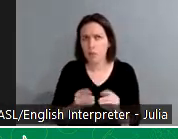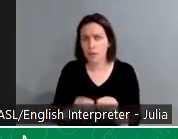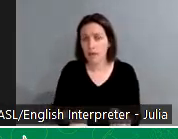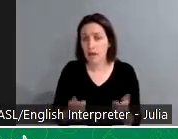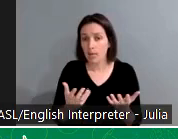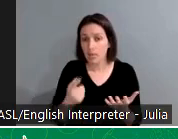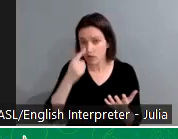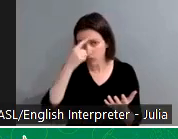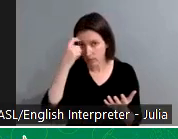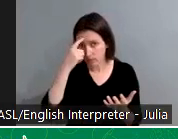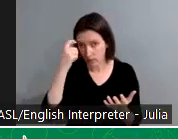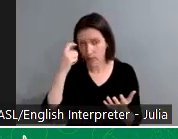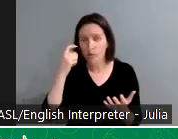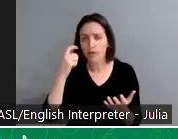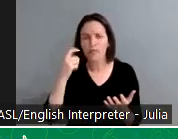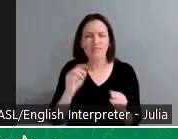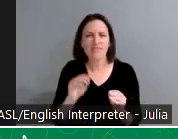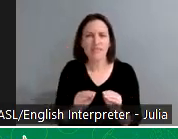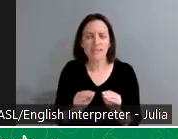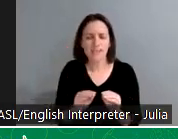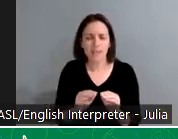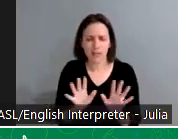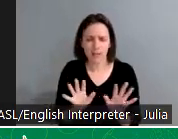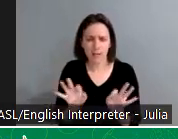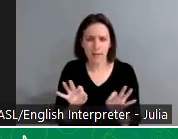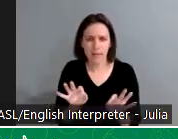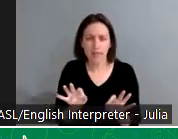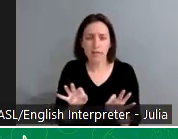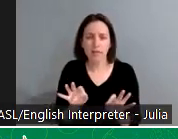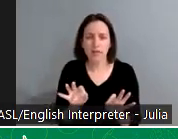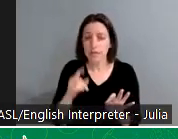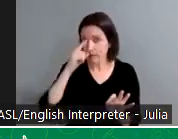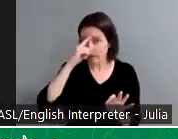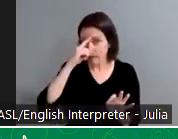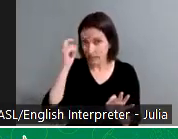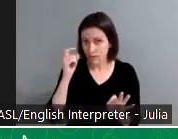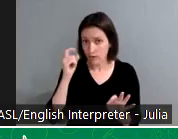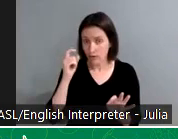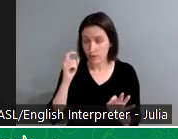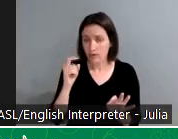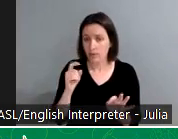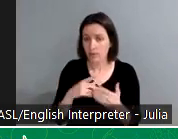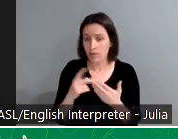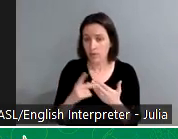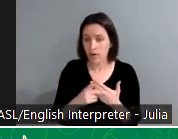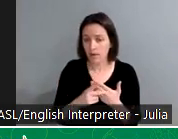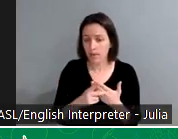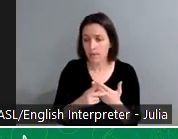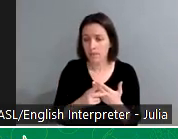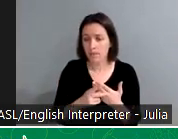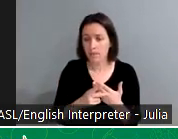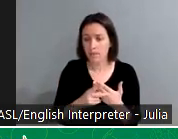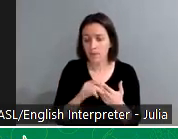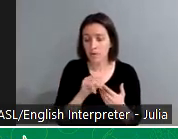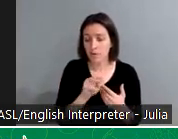summer program. So just to clarify, the summer EBT program will run through June, July,